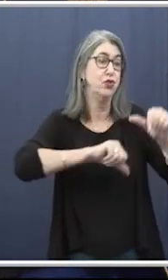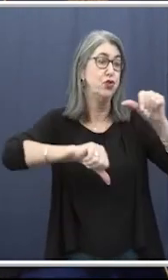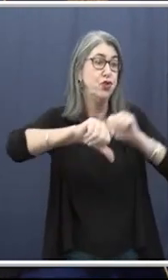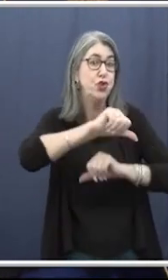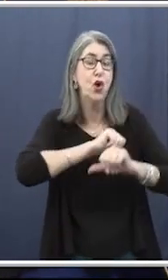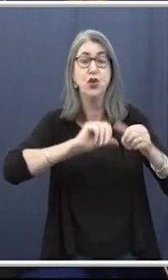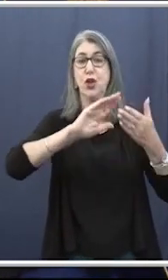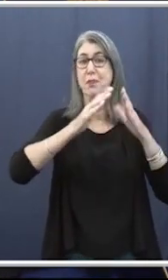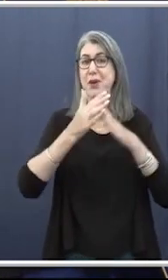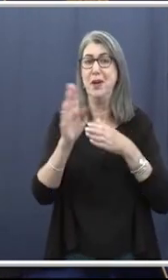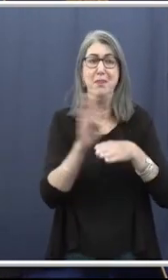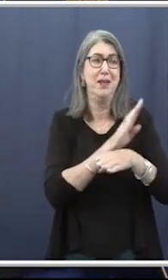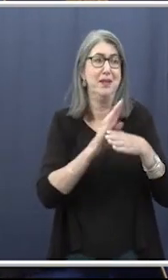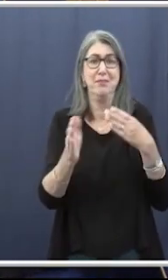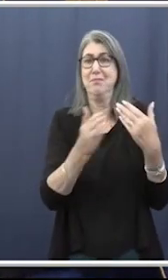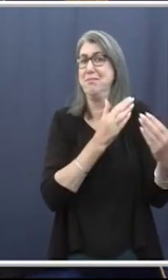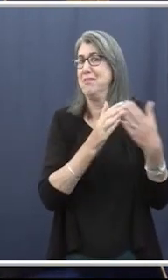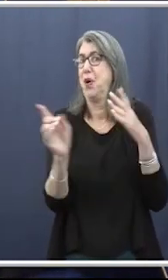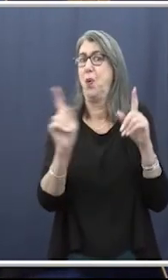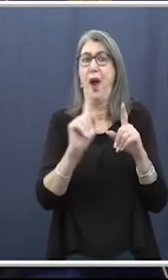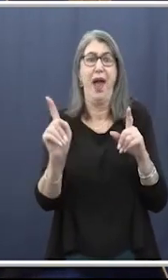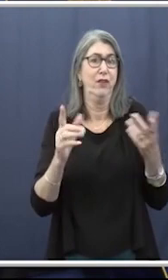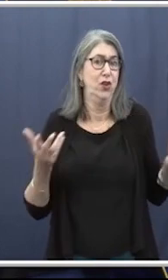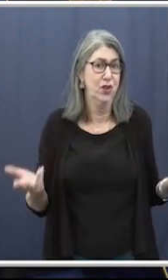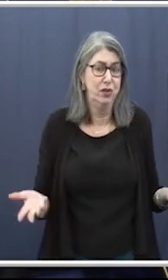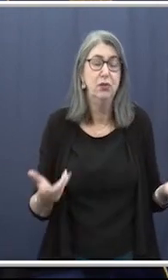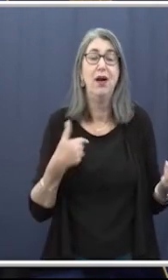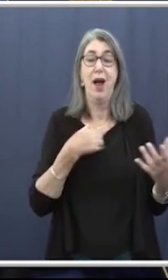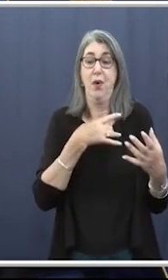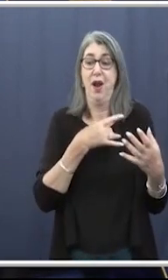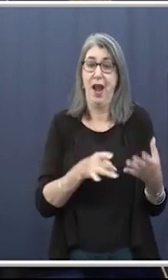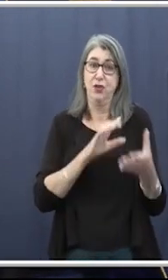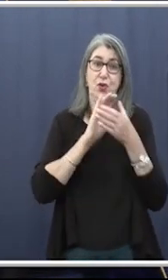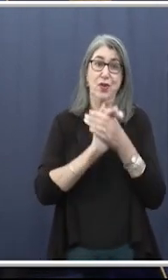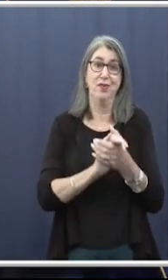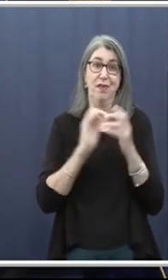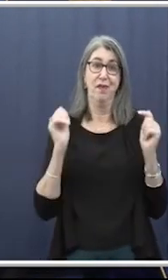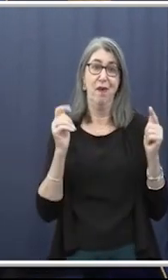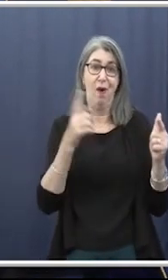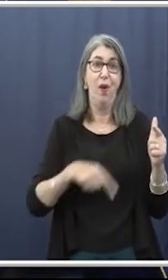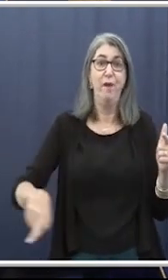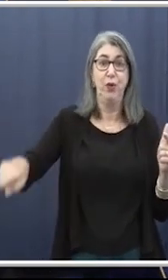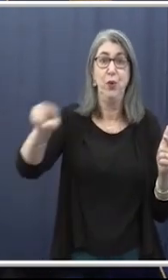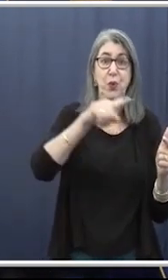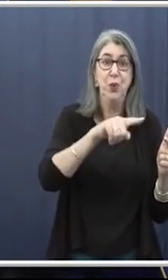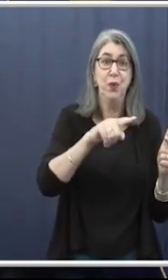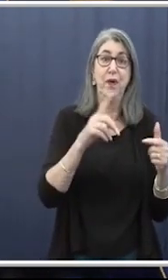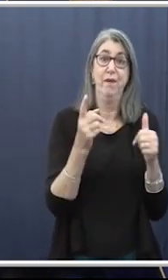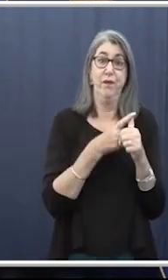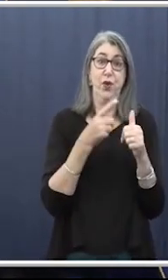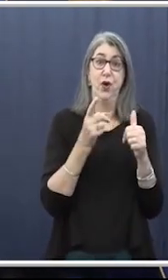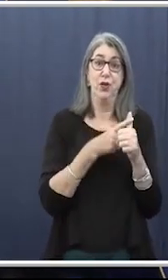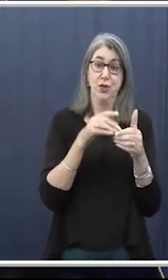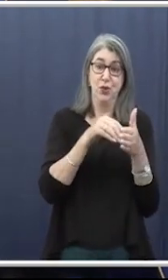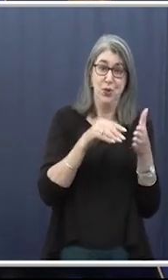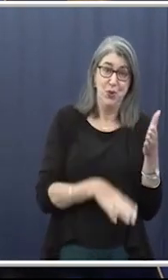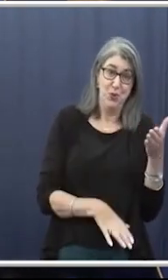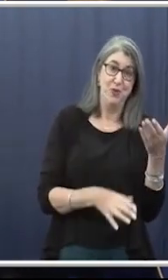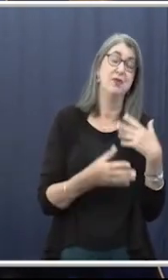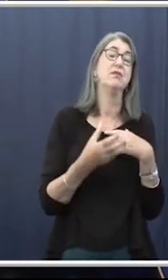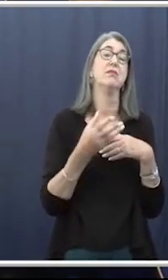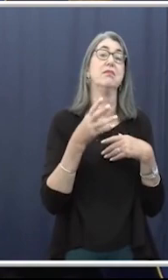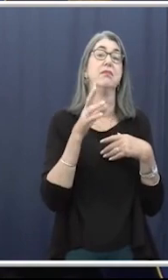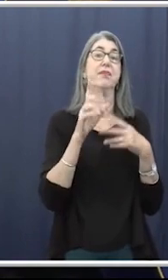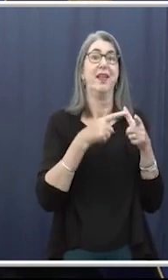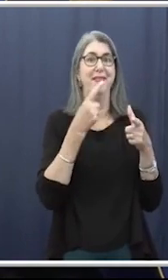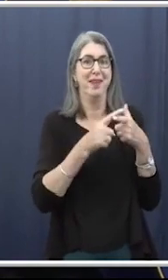community business, wherever you are. So I would like to congratulate all of you, first of all the students,